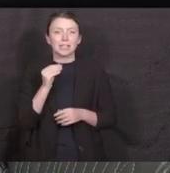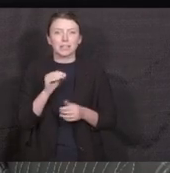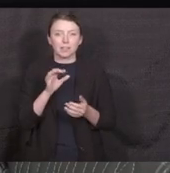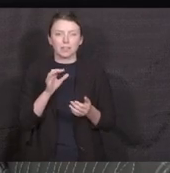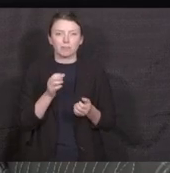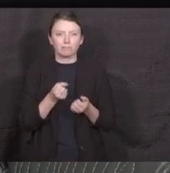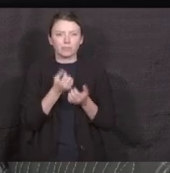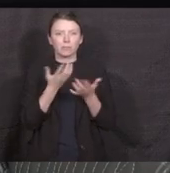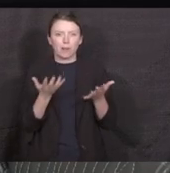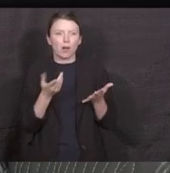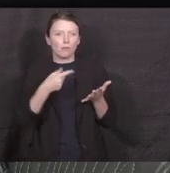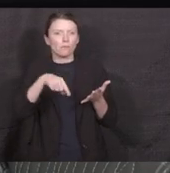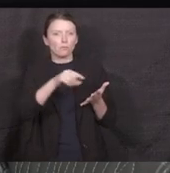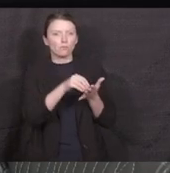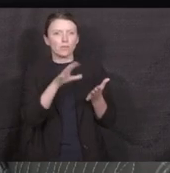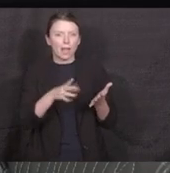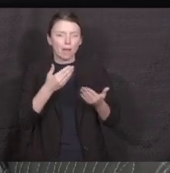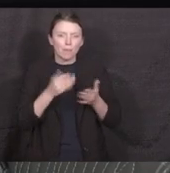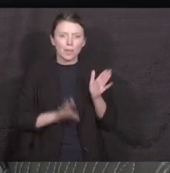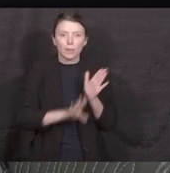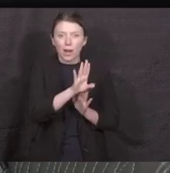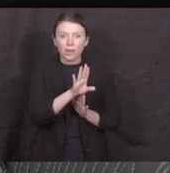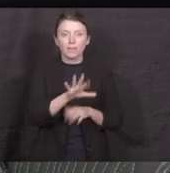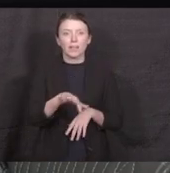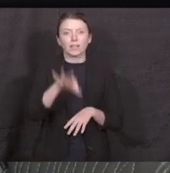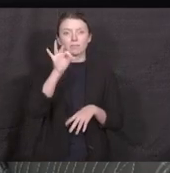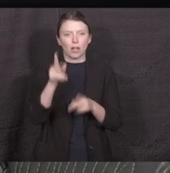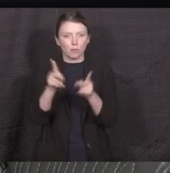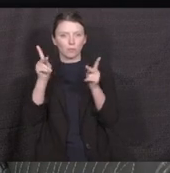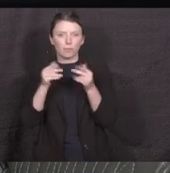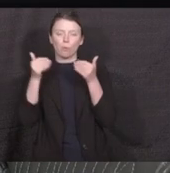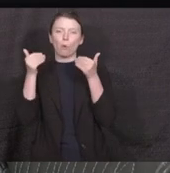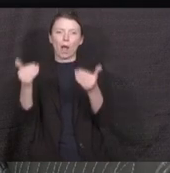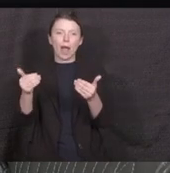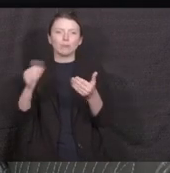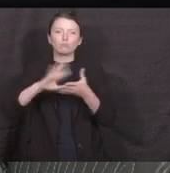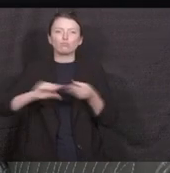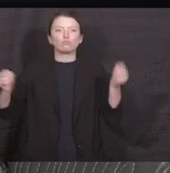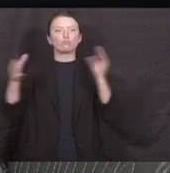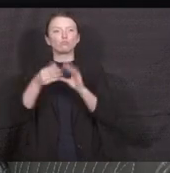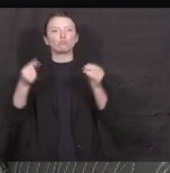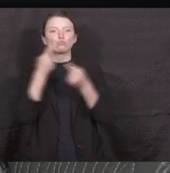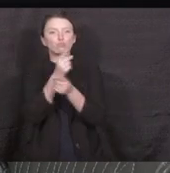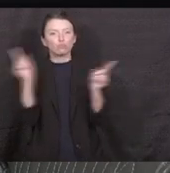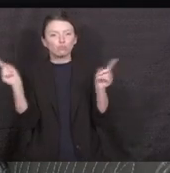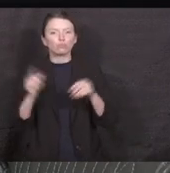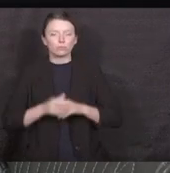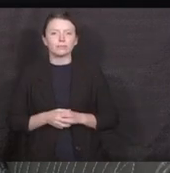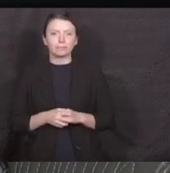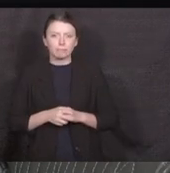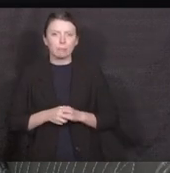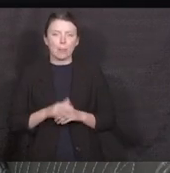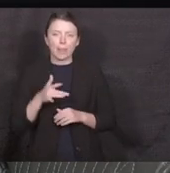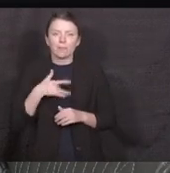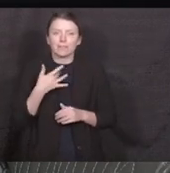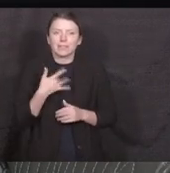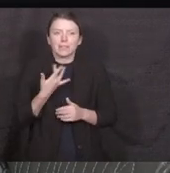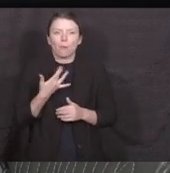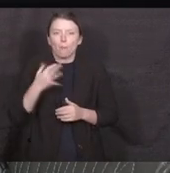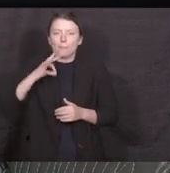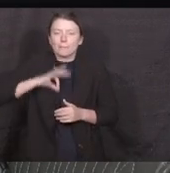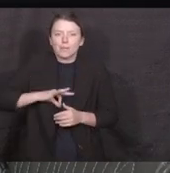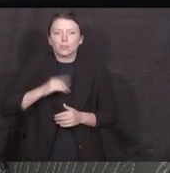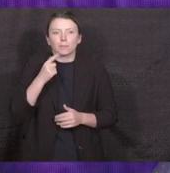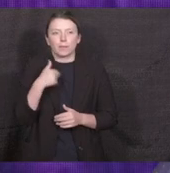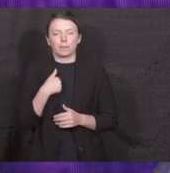are thriving and who have found a place to tell their stories is incredibly gratifying.